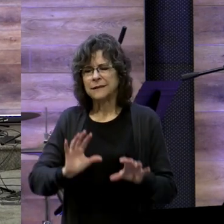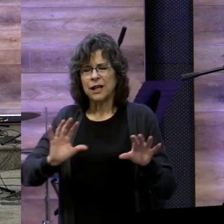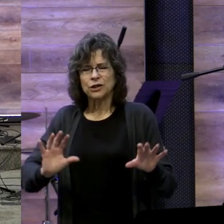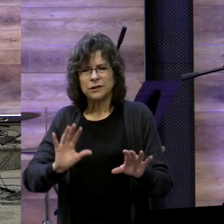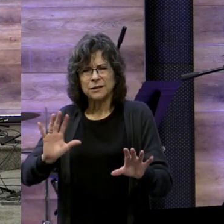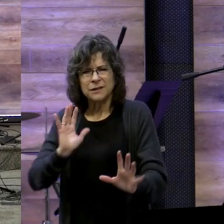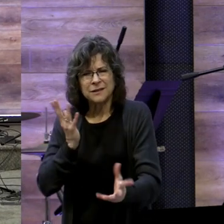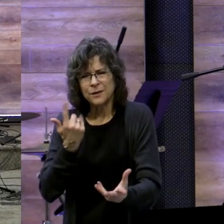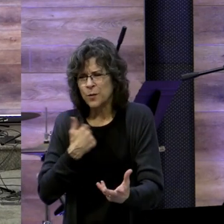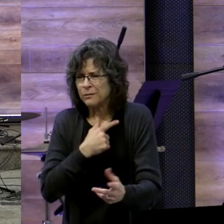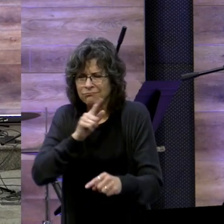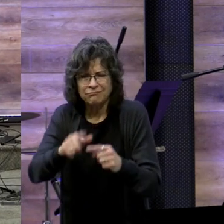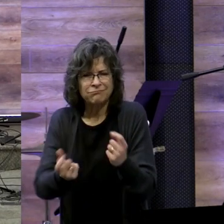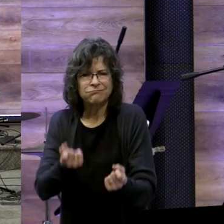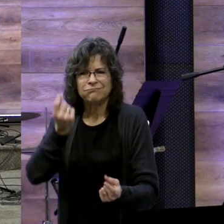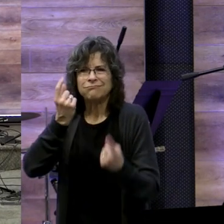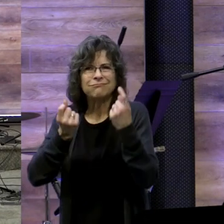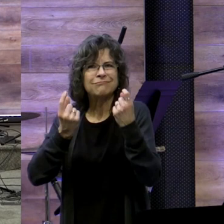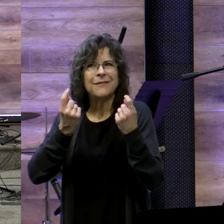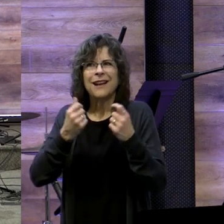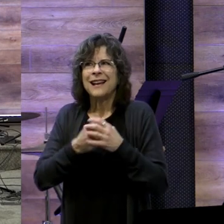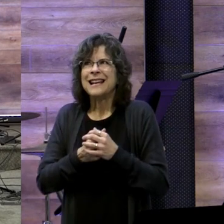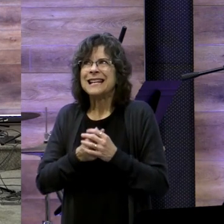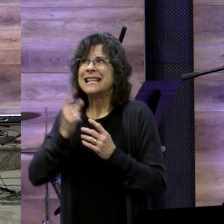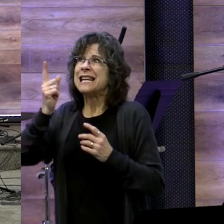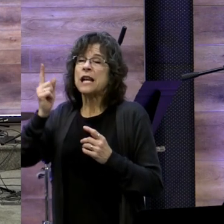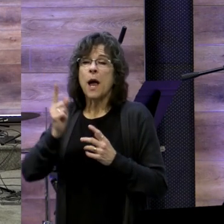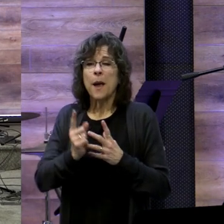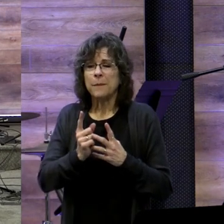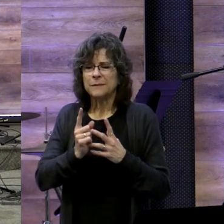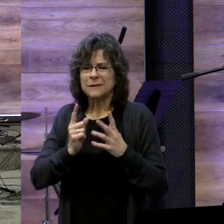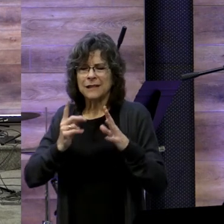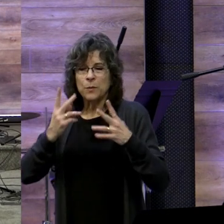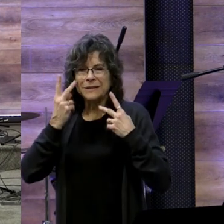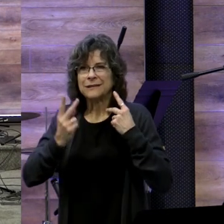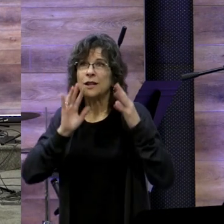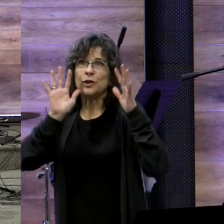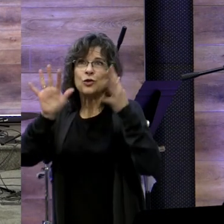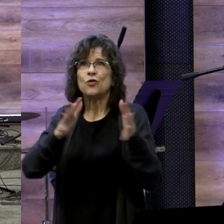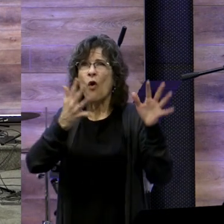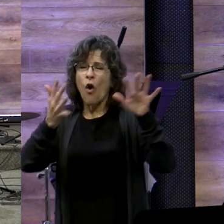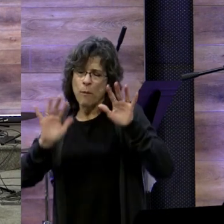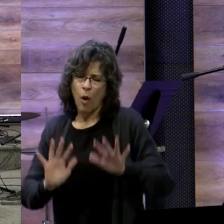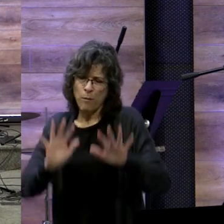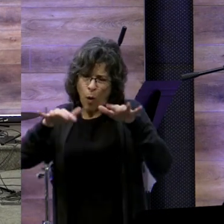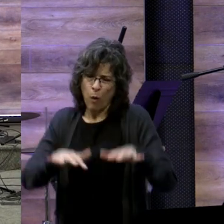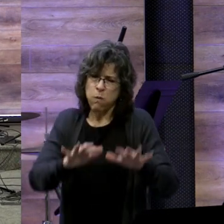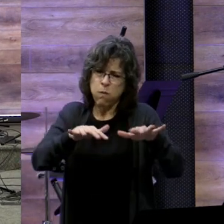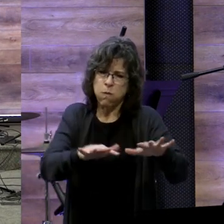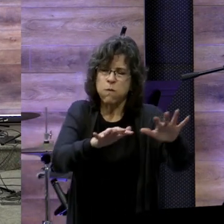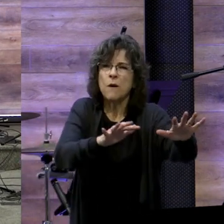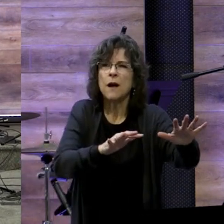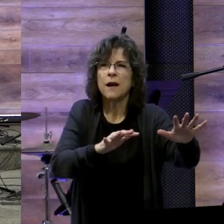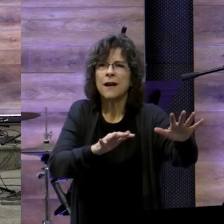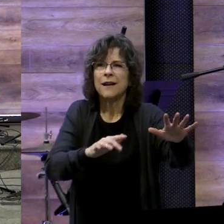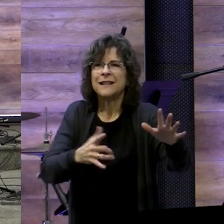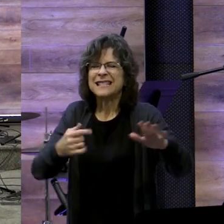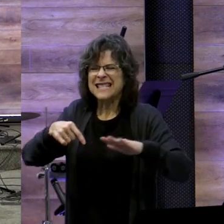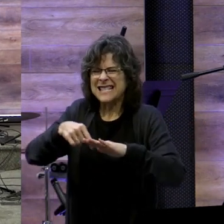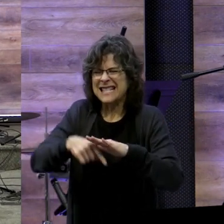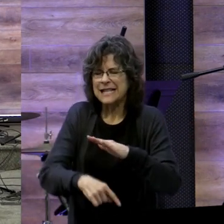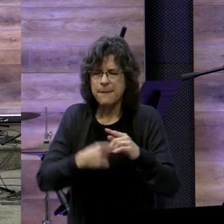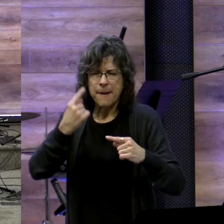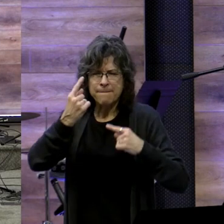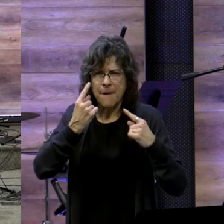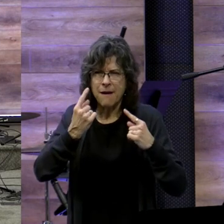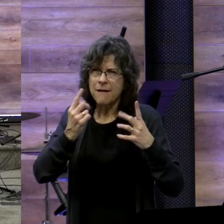perform. He plants his footsteps in the sea and rides upon the storm. Deep in unfathomable minds of